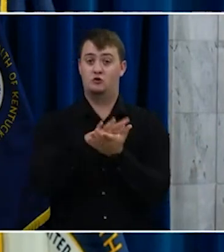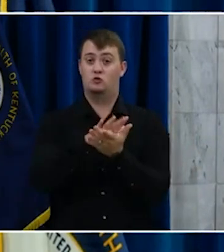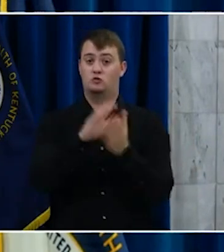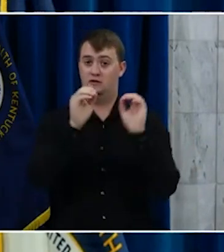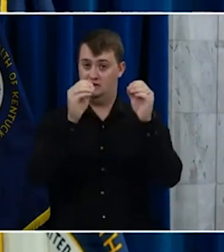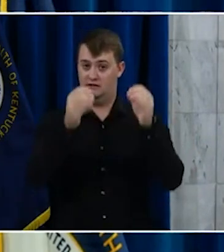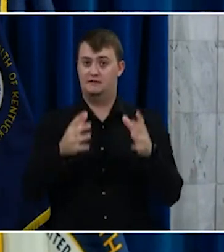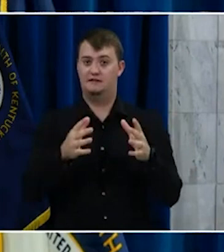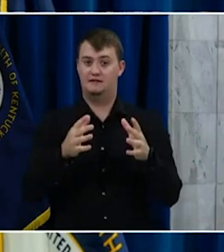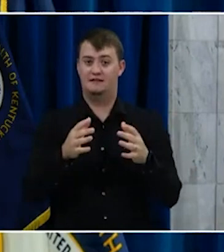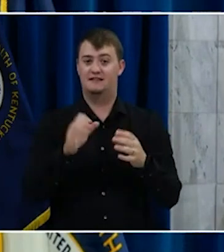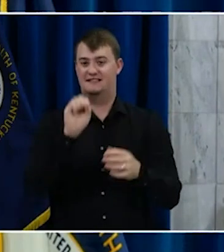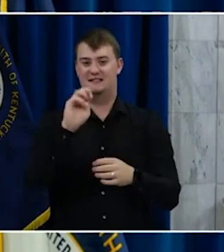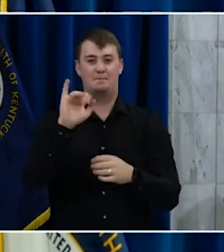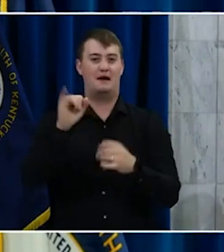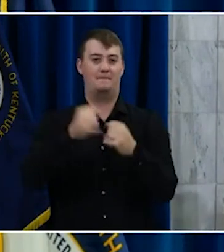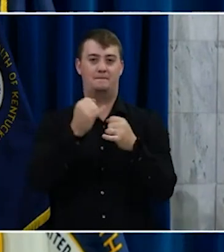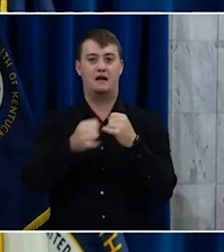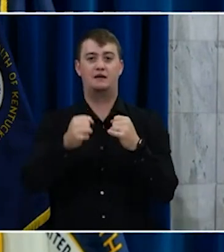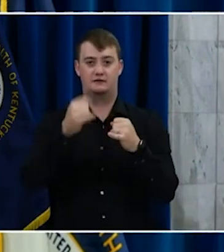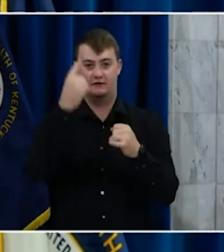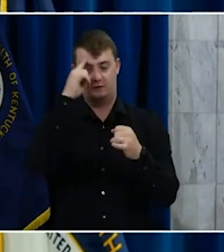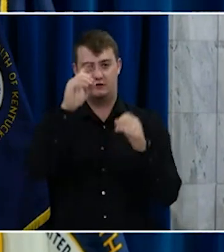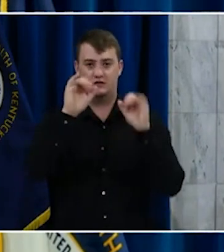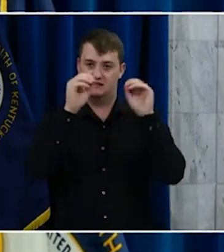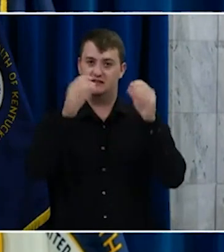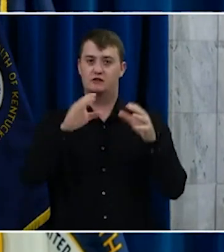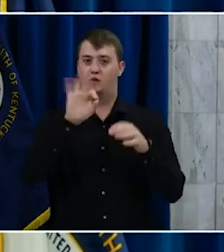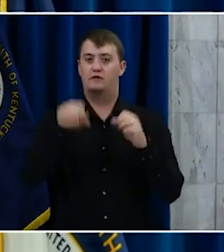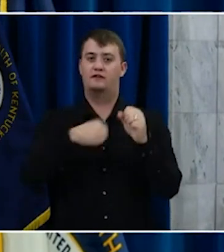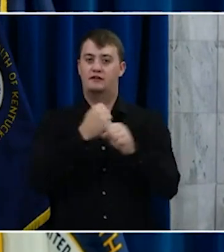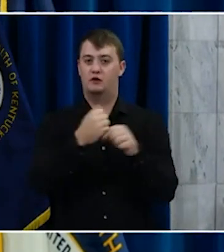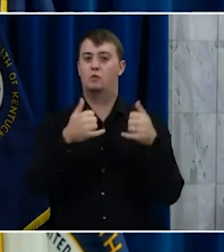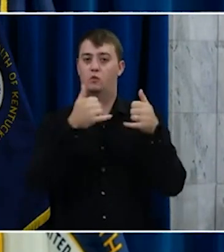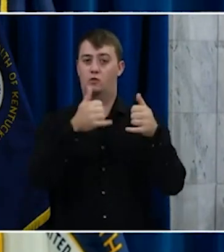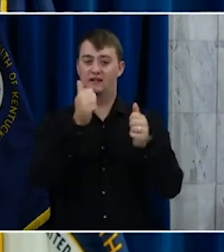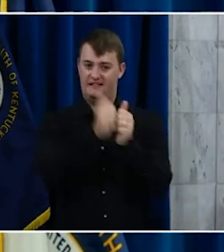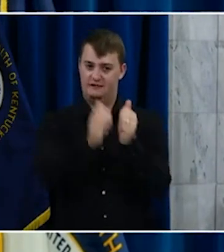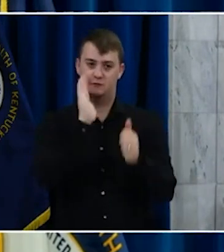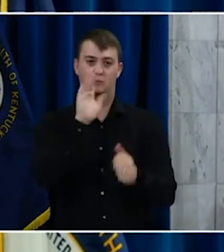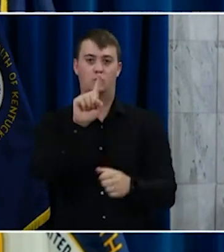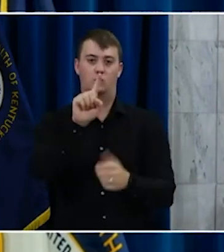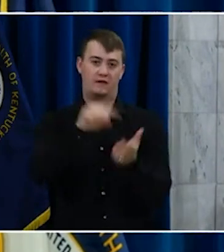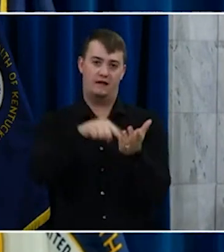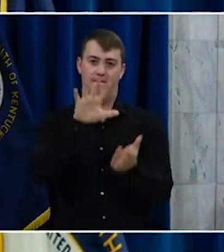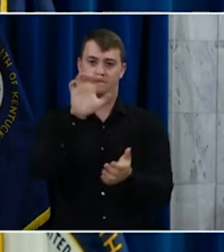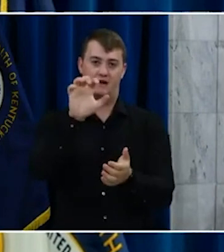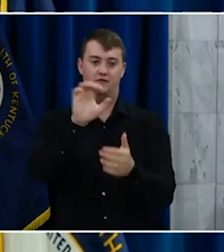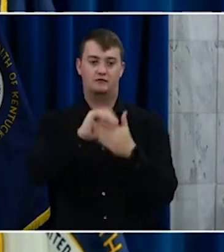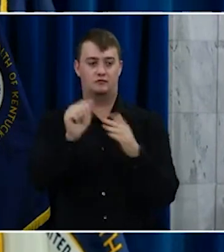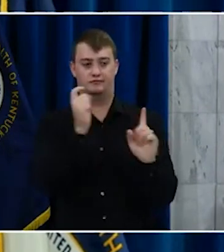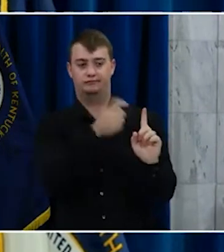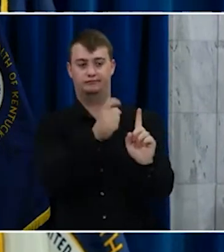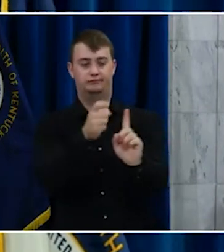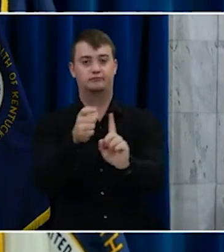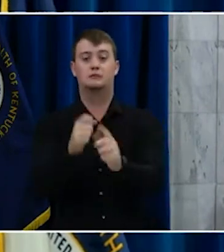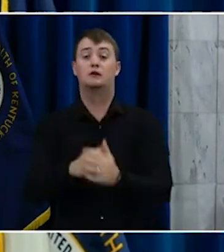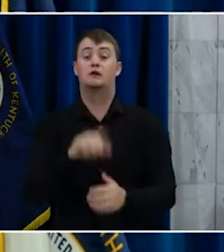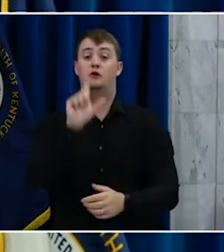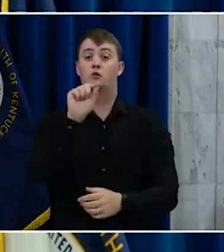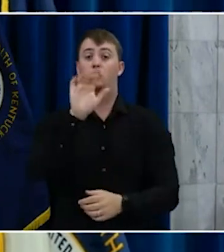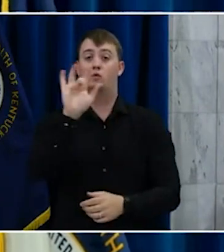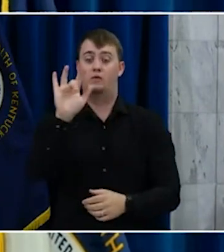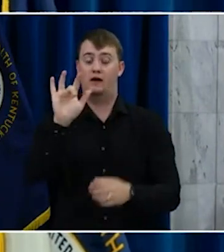are semi-finalists for the Teacher of the Year Award and will each receive a $1,500 award. Our